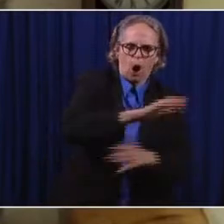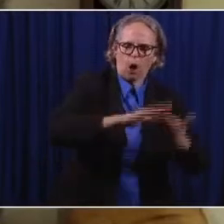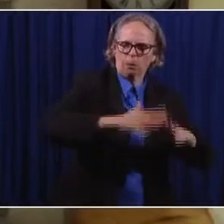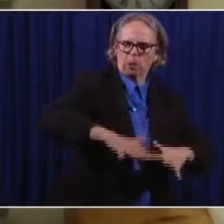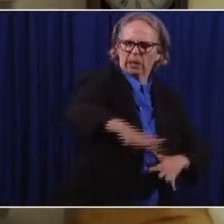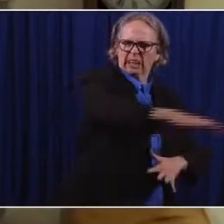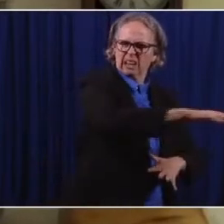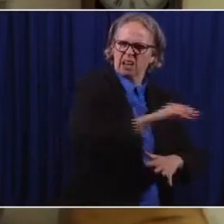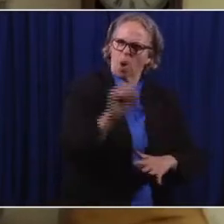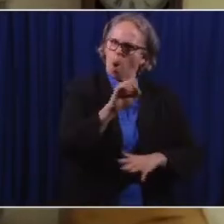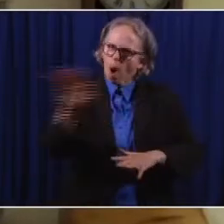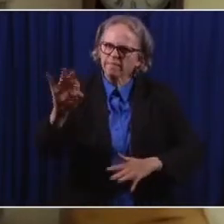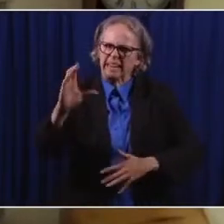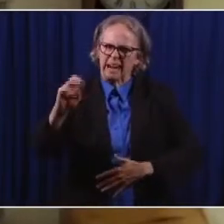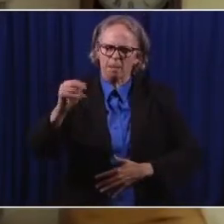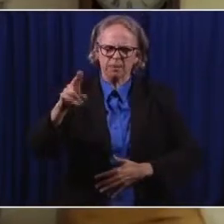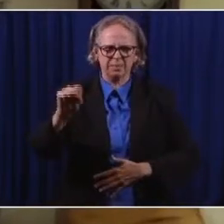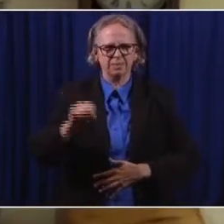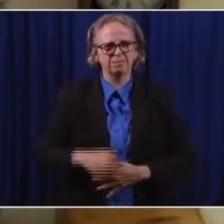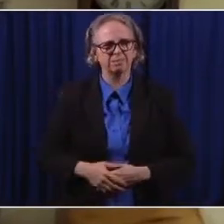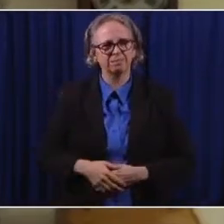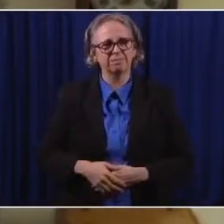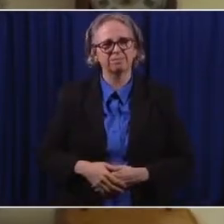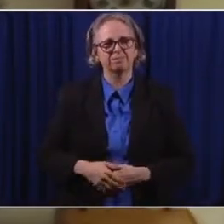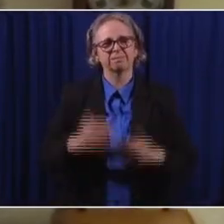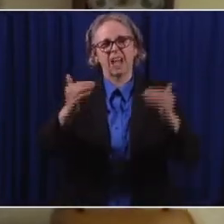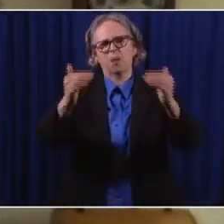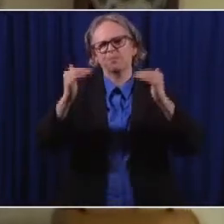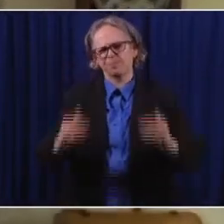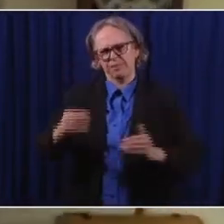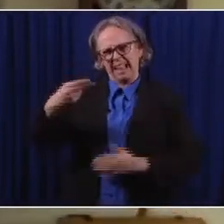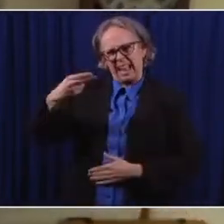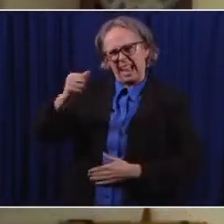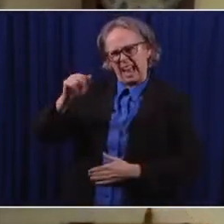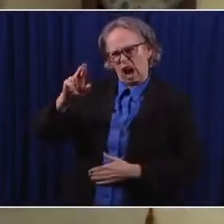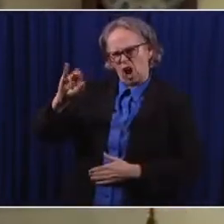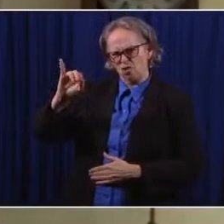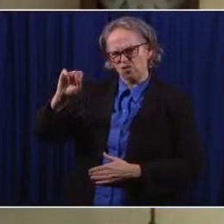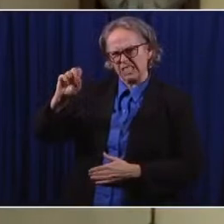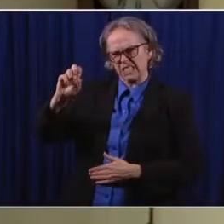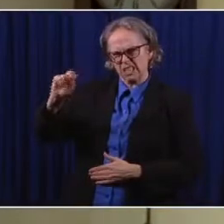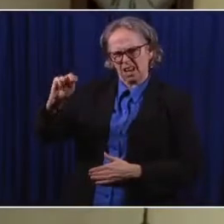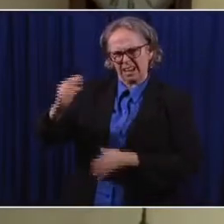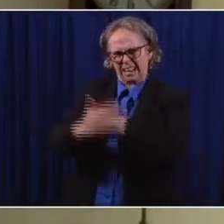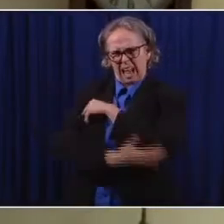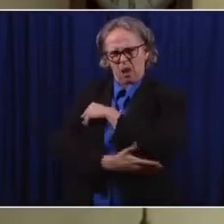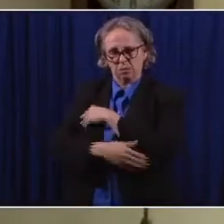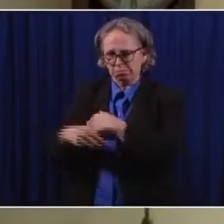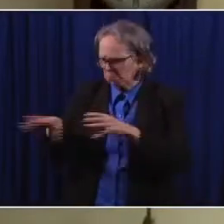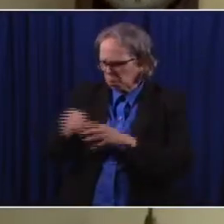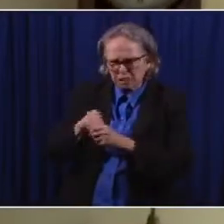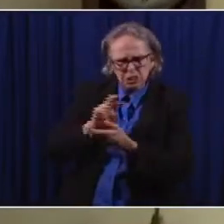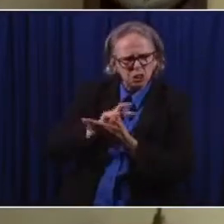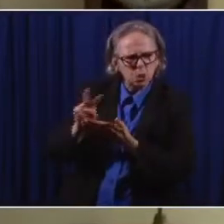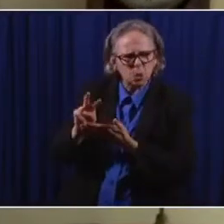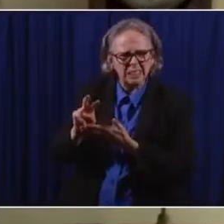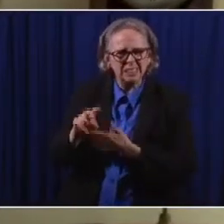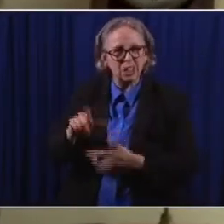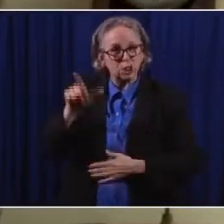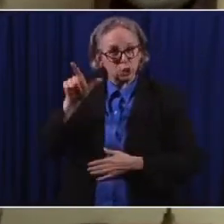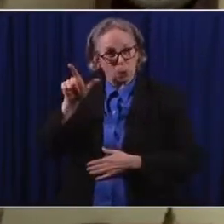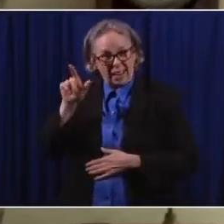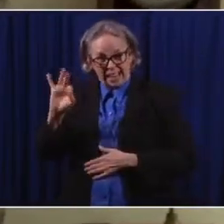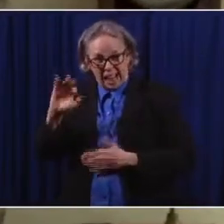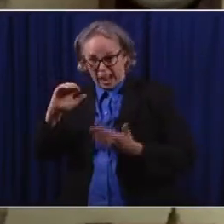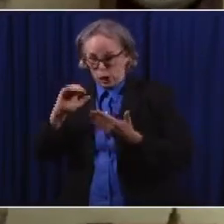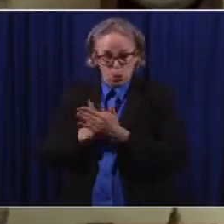In the past 2 weeks, has 29 actual new cases, and they've had a total of 60 since